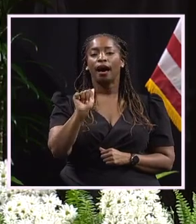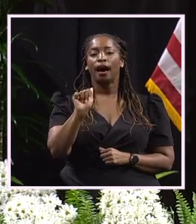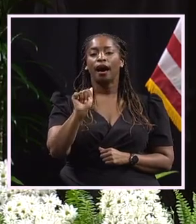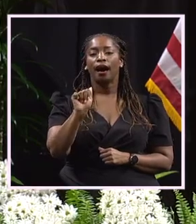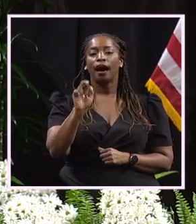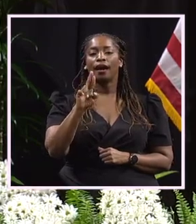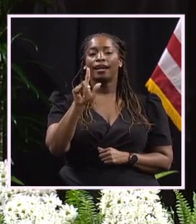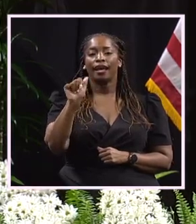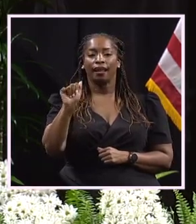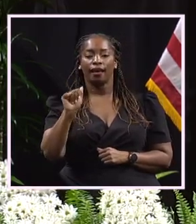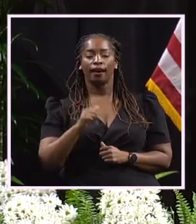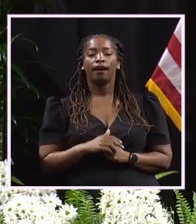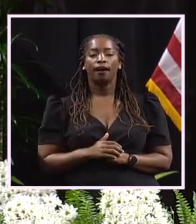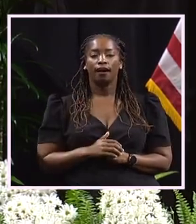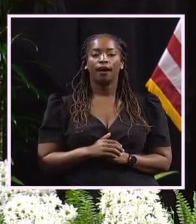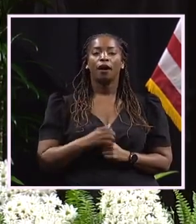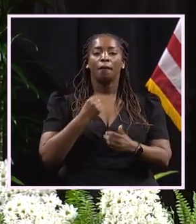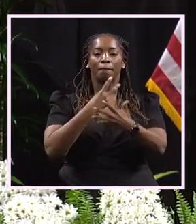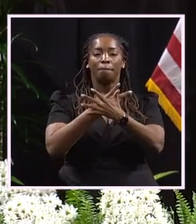Agrela, Master of Science,